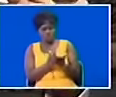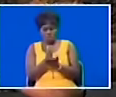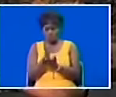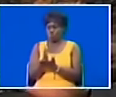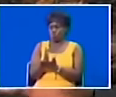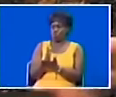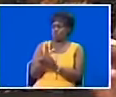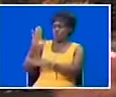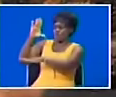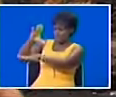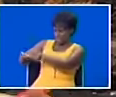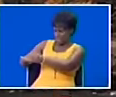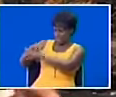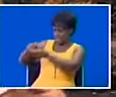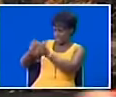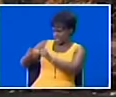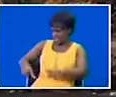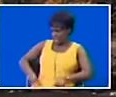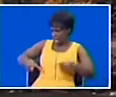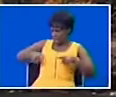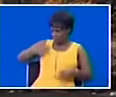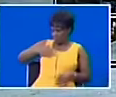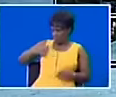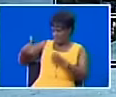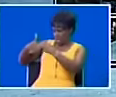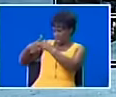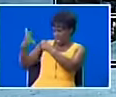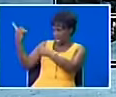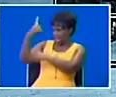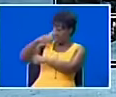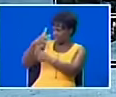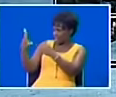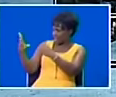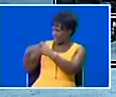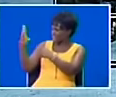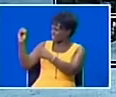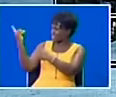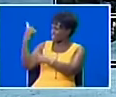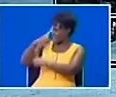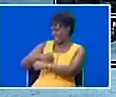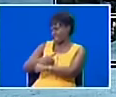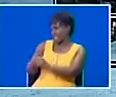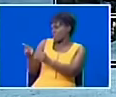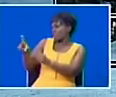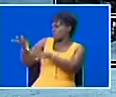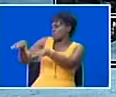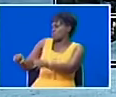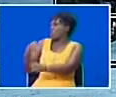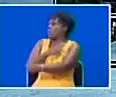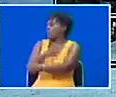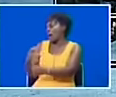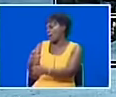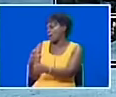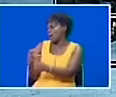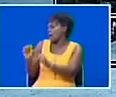that you will change our lives within the first 90 days of NASA taking power, if that is what happens on August 8th,